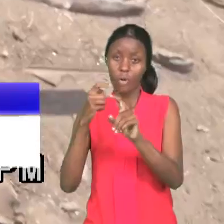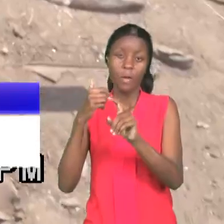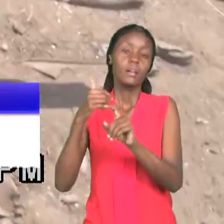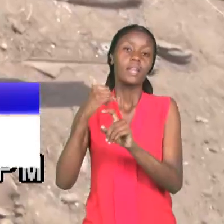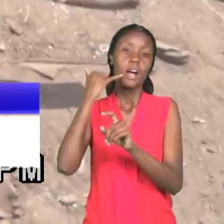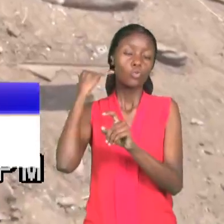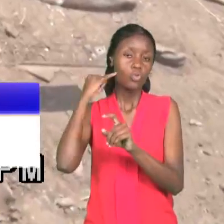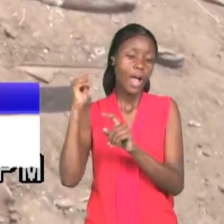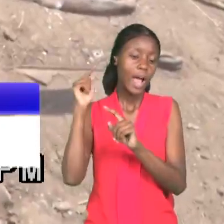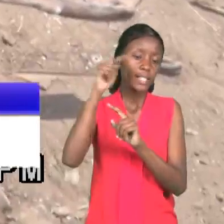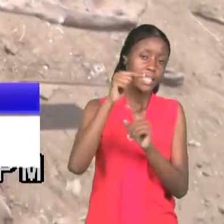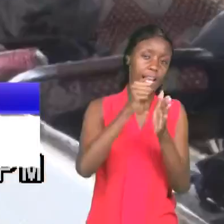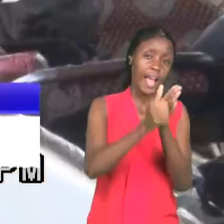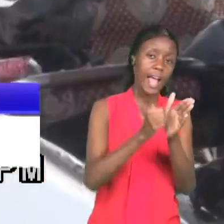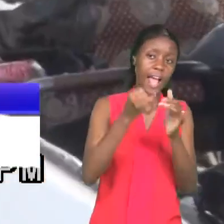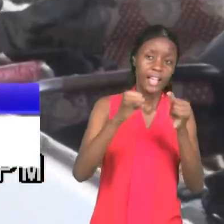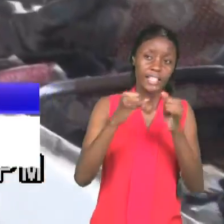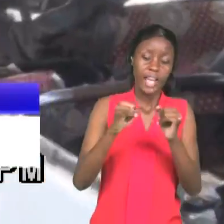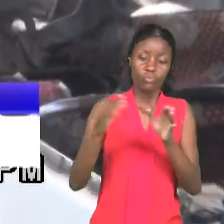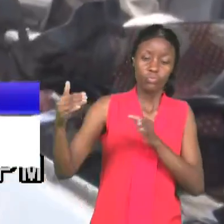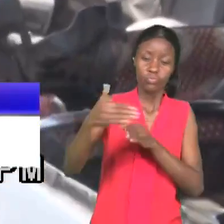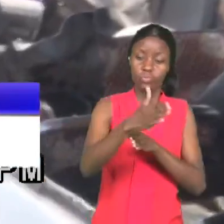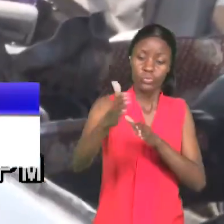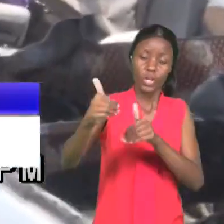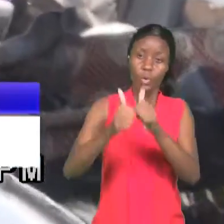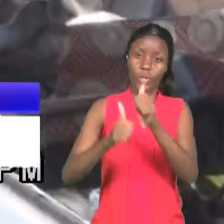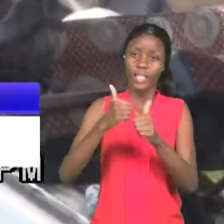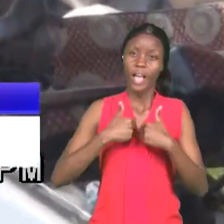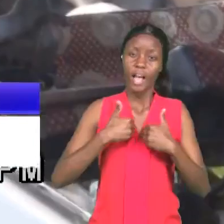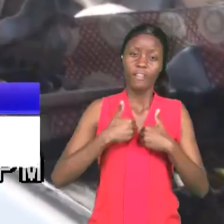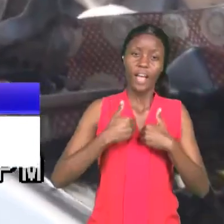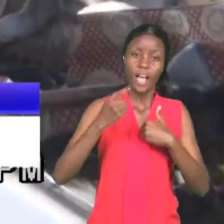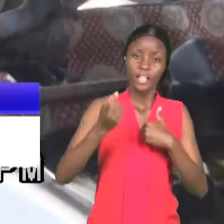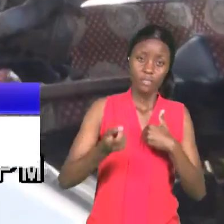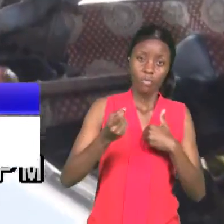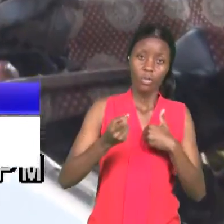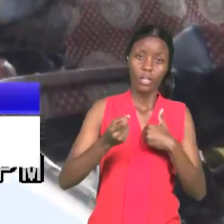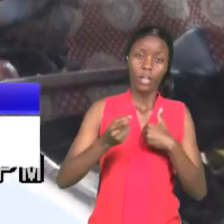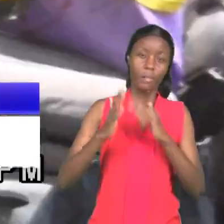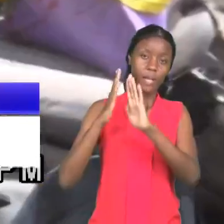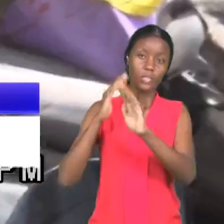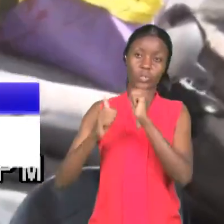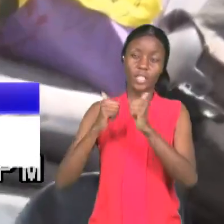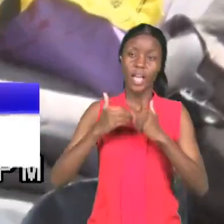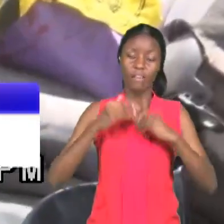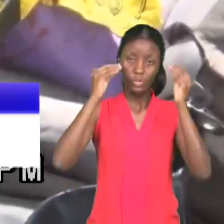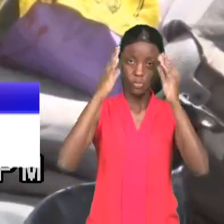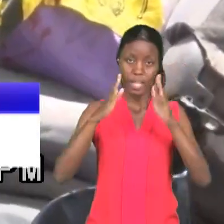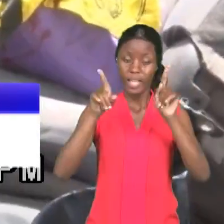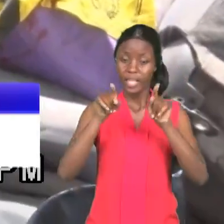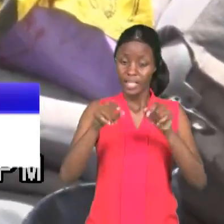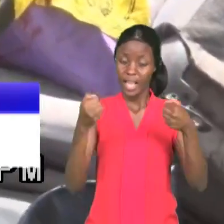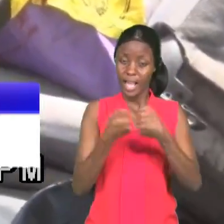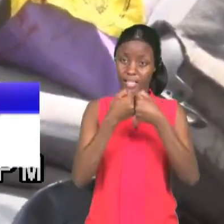tried to overtake a fleet of cars ramming head-on to an oncoming private minibus that was carrying a group of students. The accident caused a